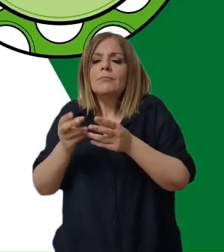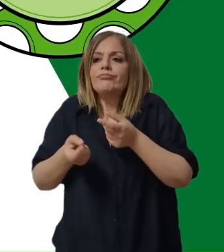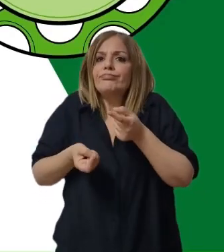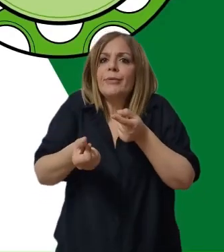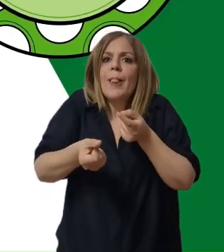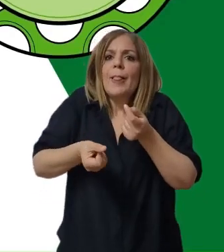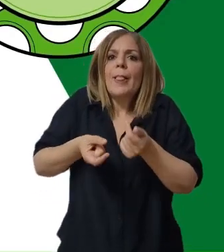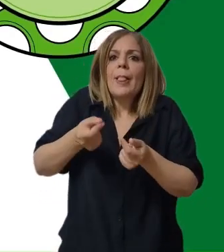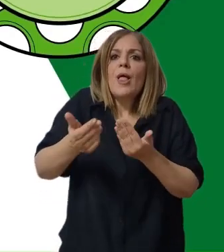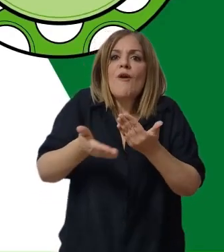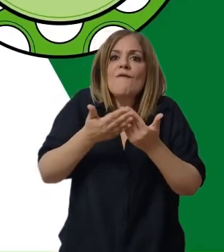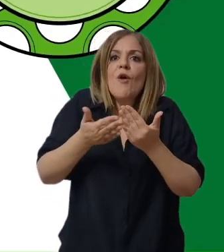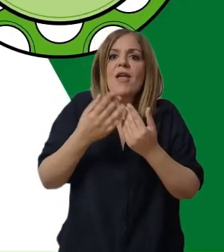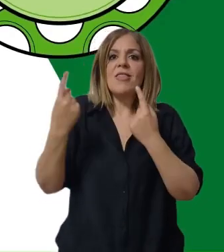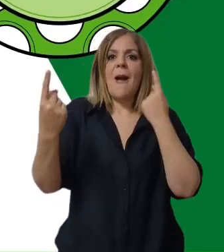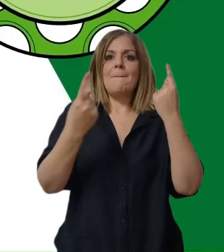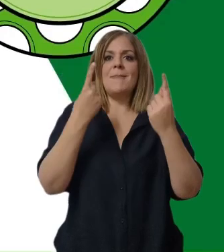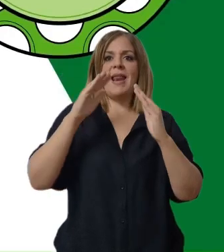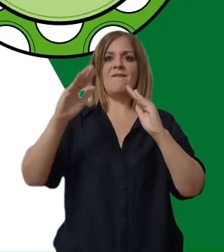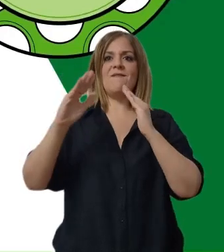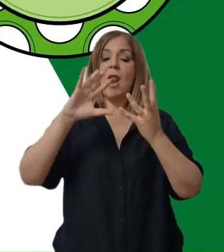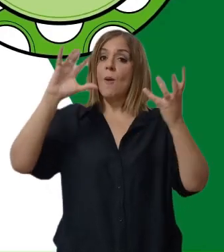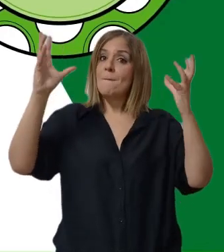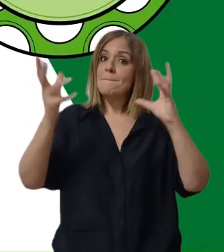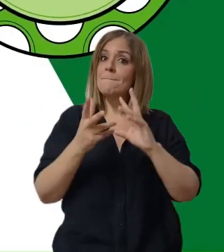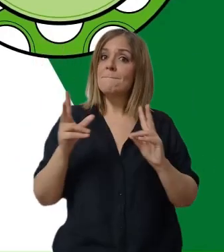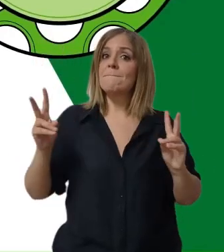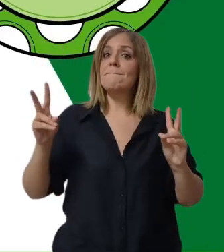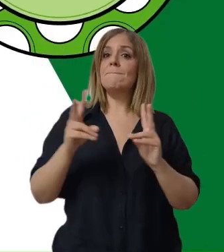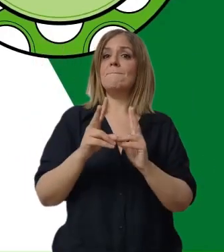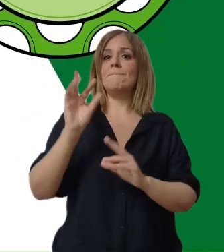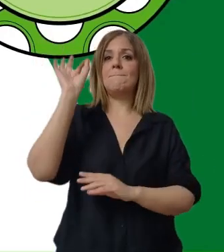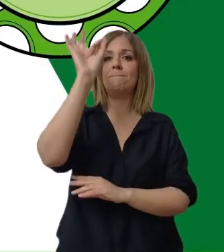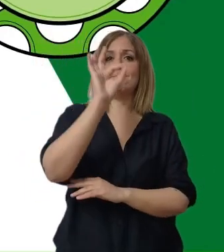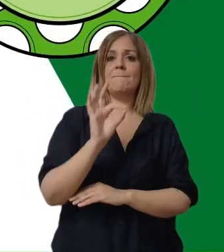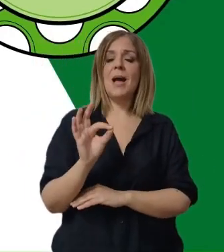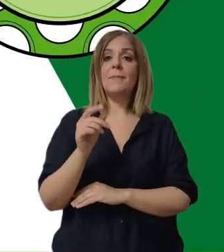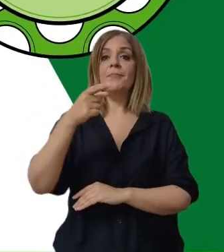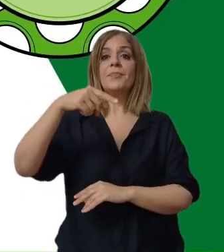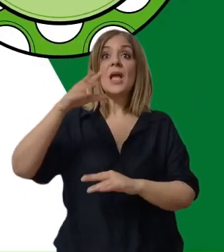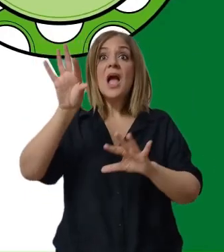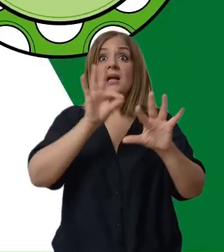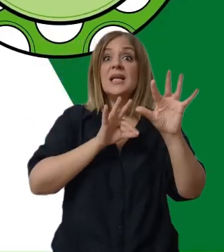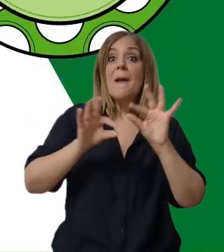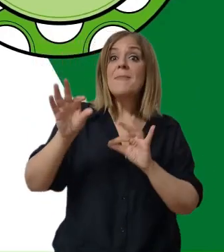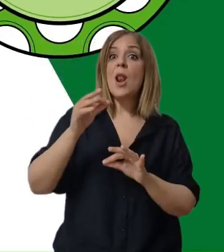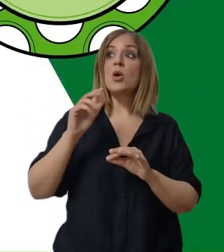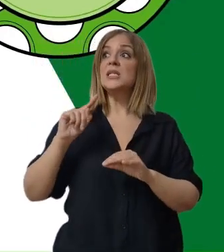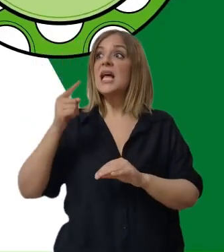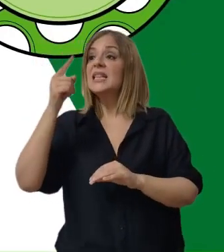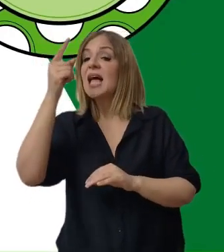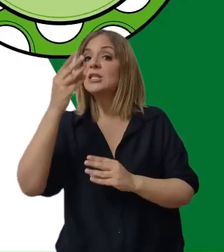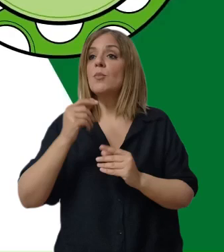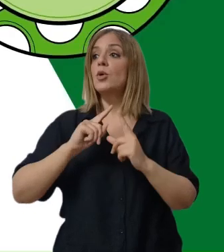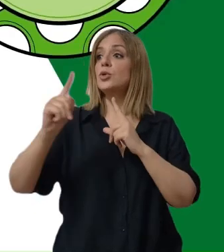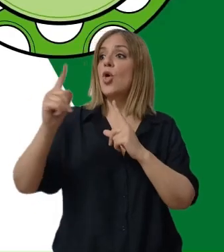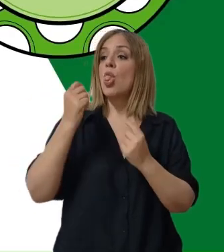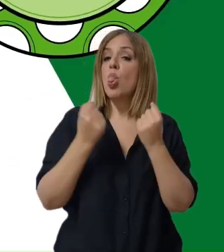to global solutions. And your choices, what you consume, how you travel, how you go to